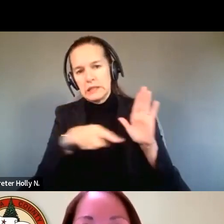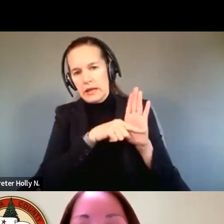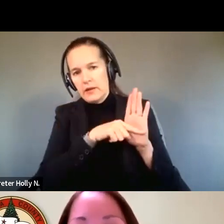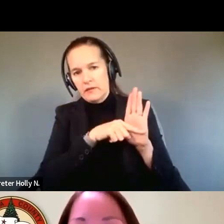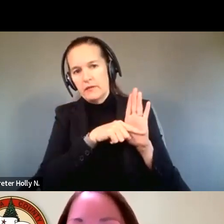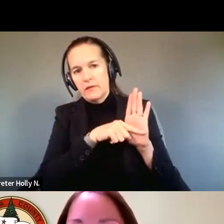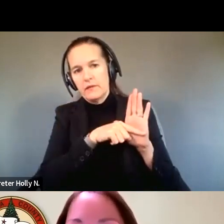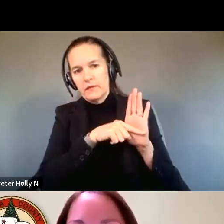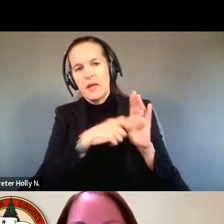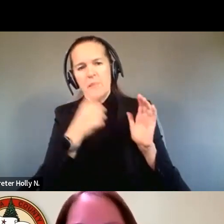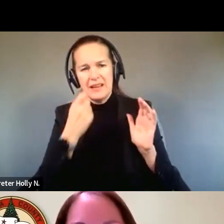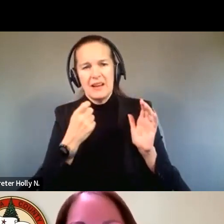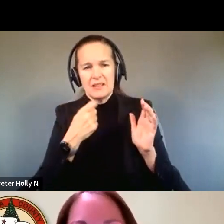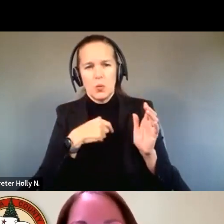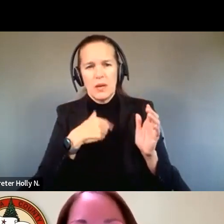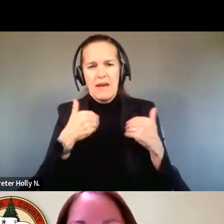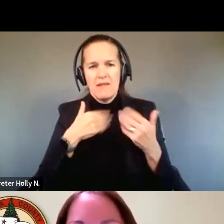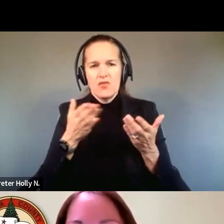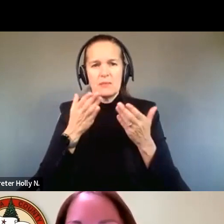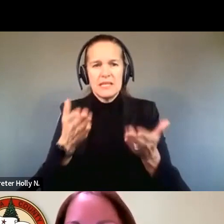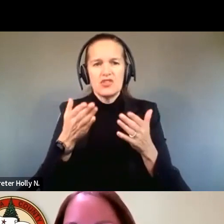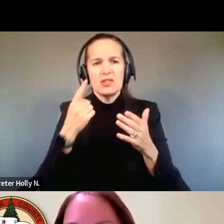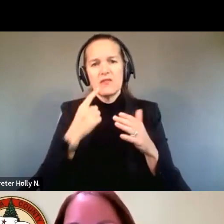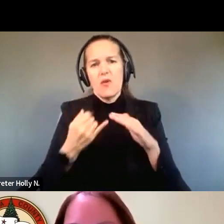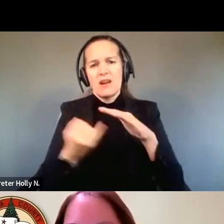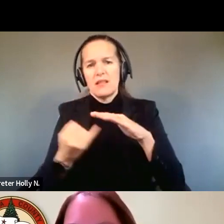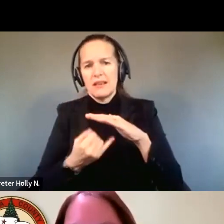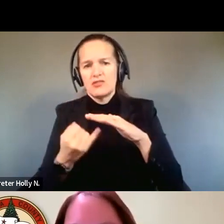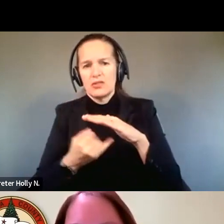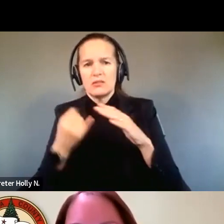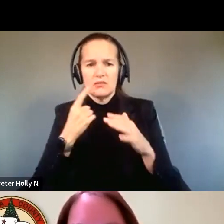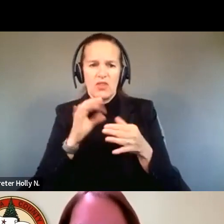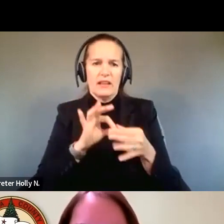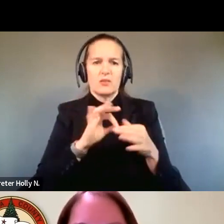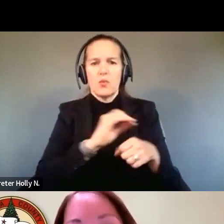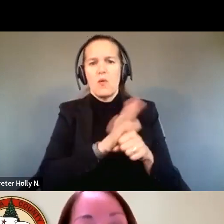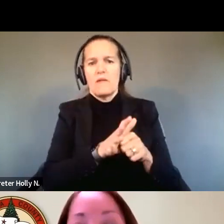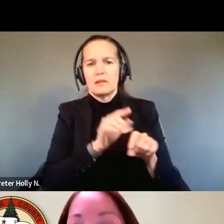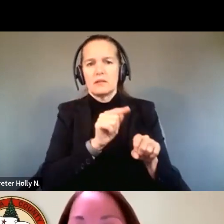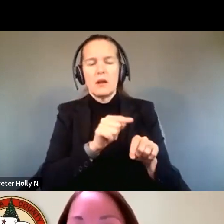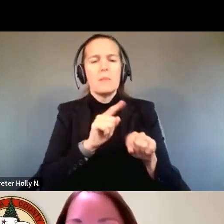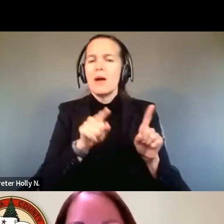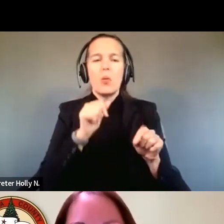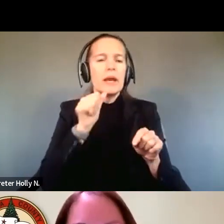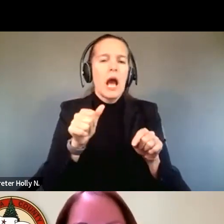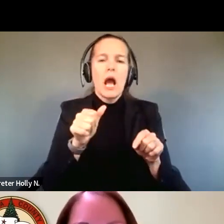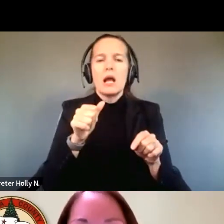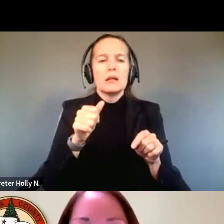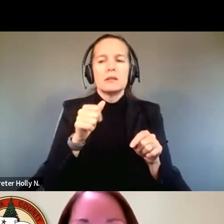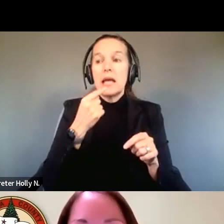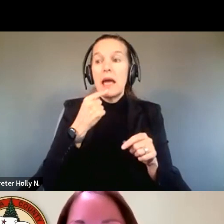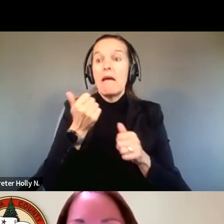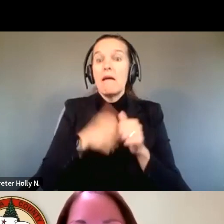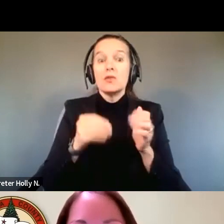some isolation recommendations and guidance around COVID, but we're not recommending every student go to